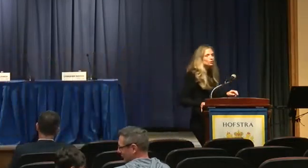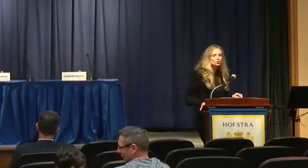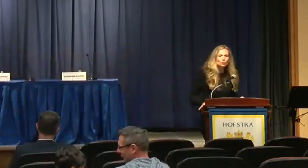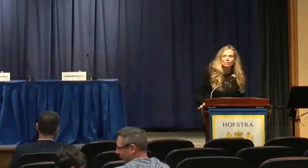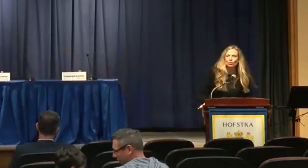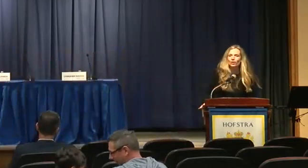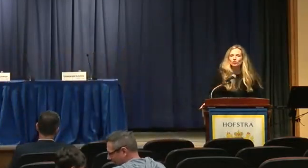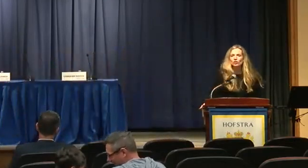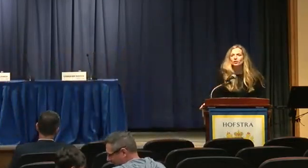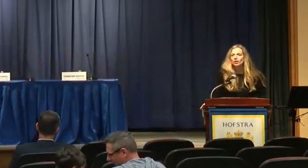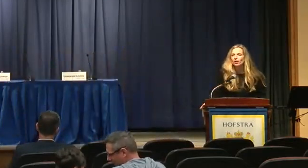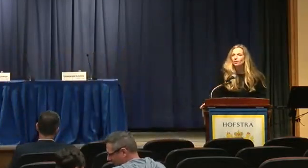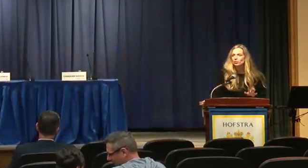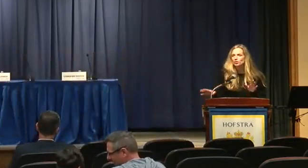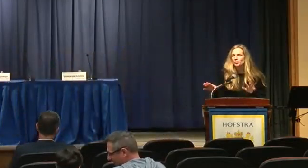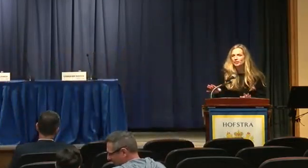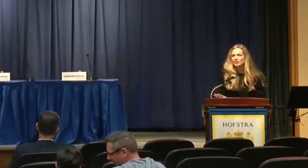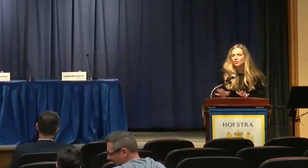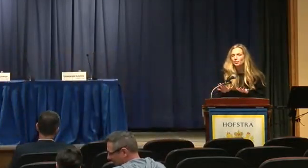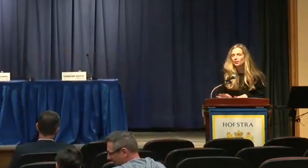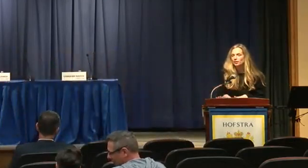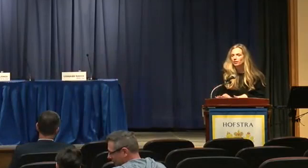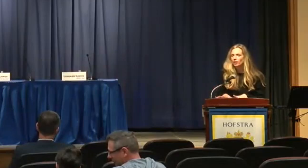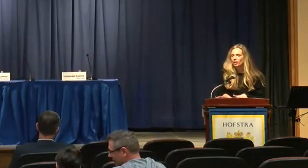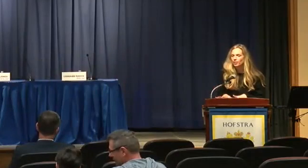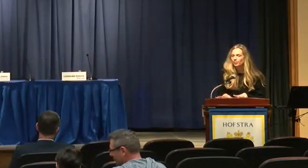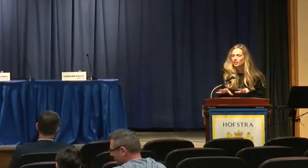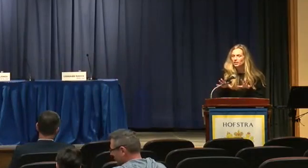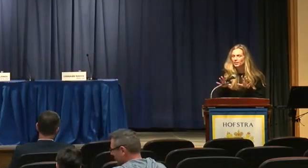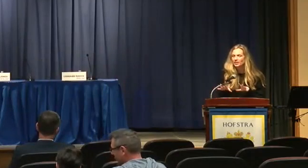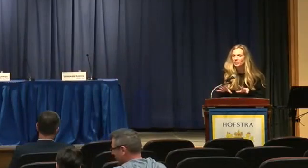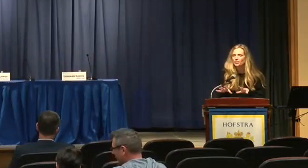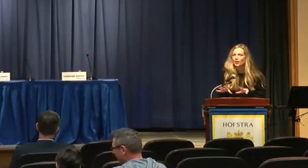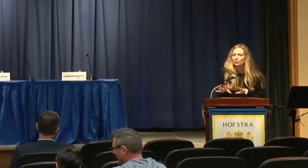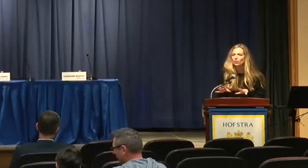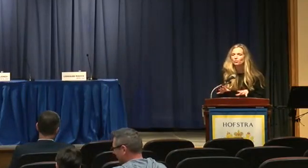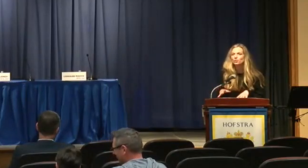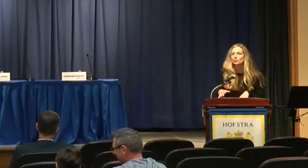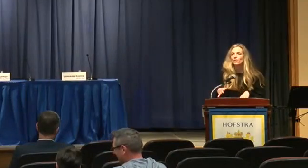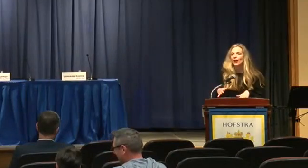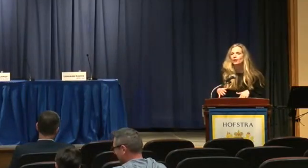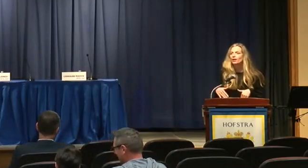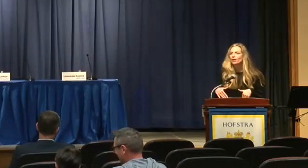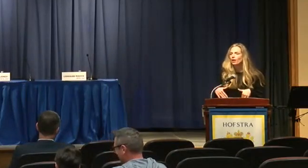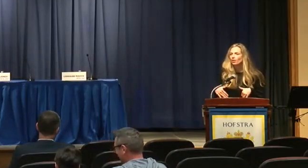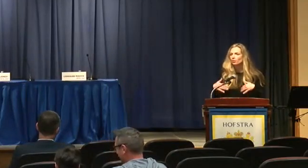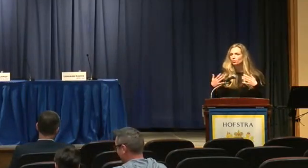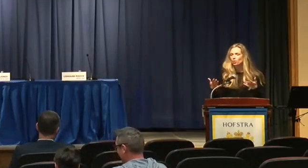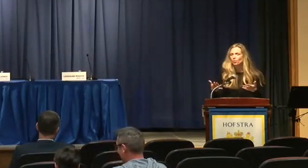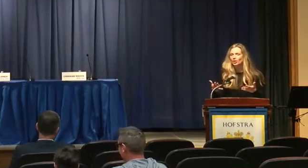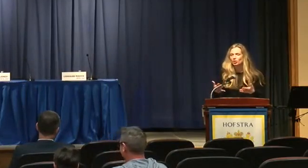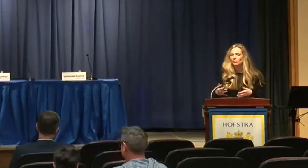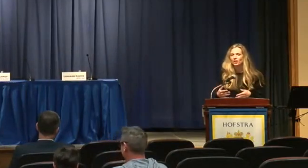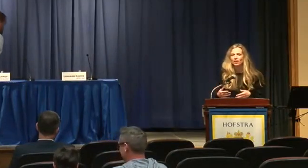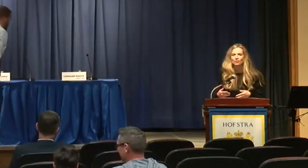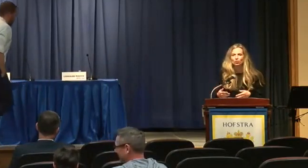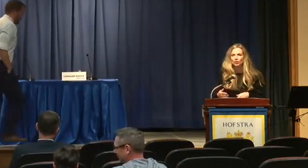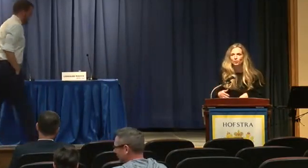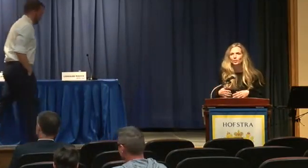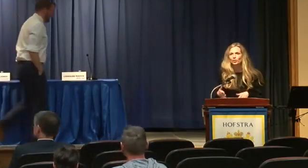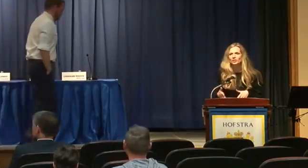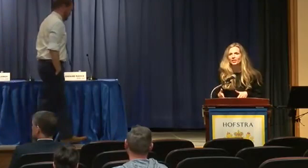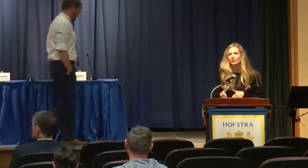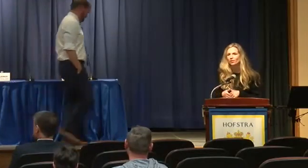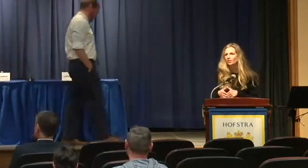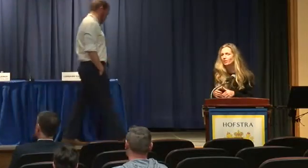As if you do have a question, just please come up and speak into the microphone so that those who are watching via live